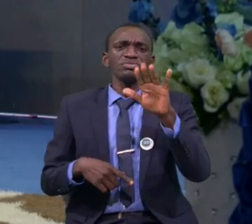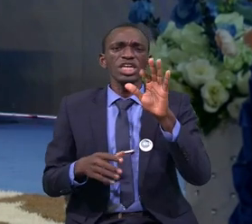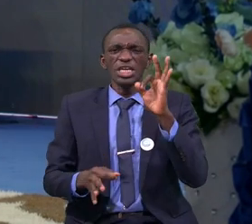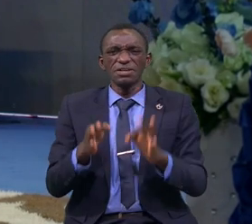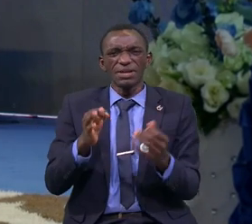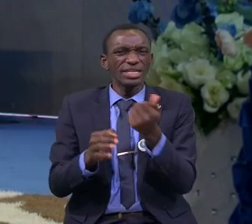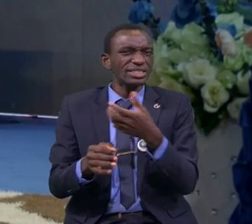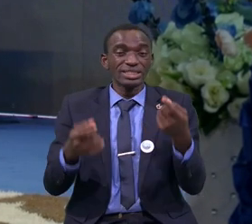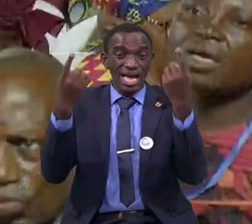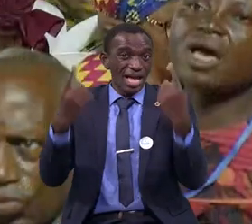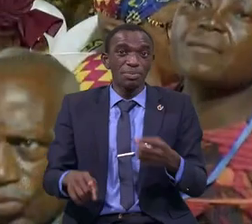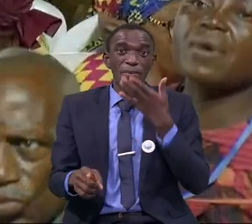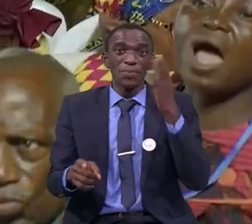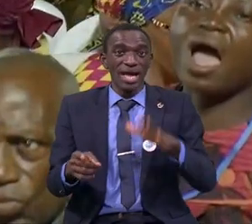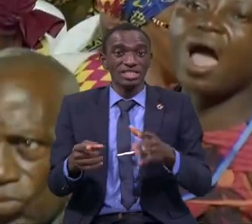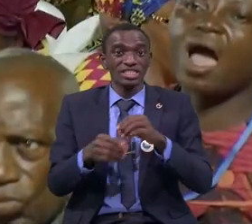the Lord will turn it around.